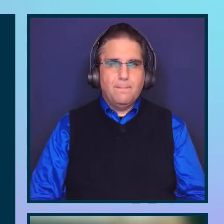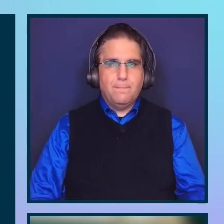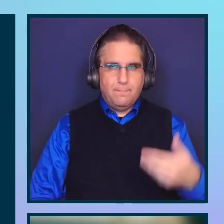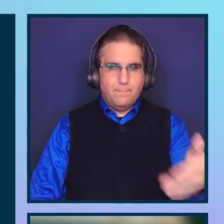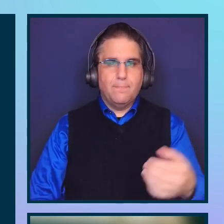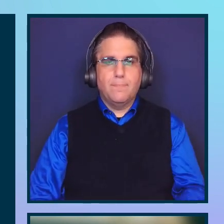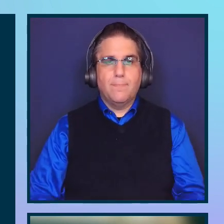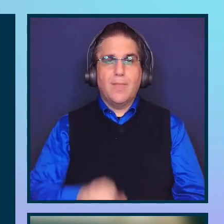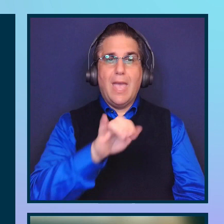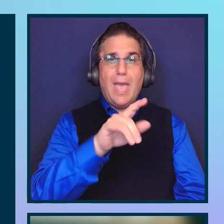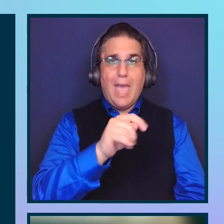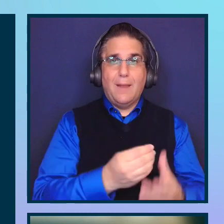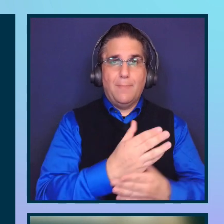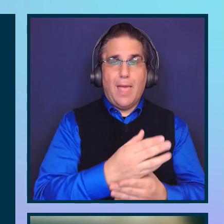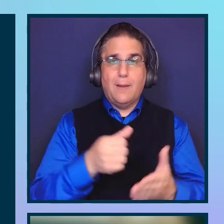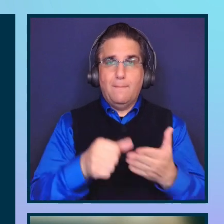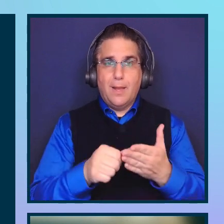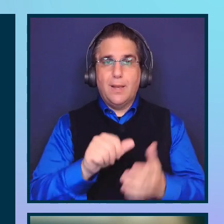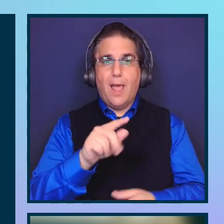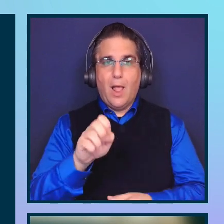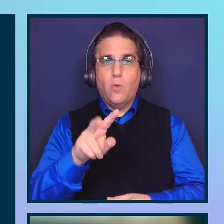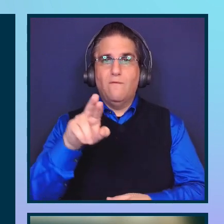Edit plant button. Aloe vera heading.